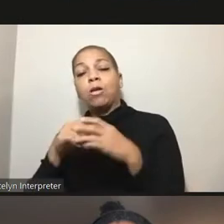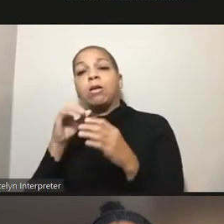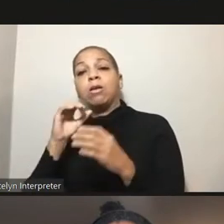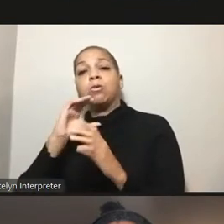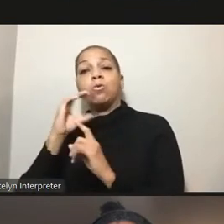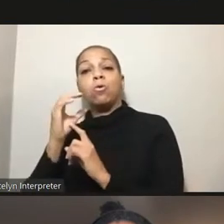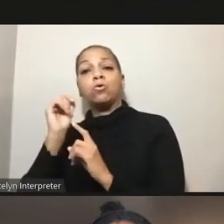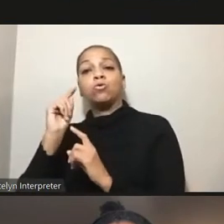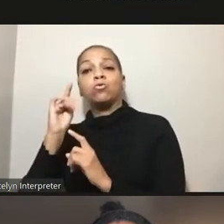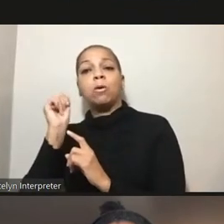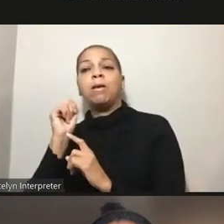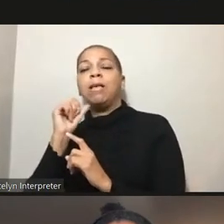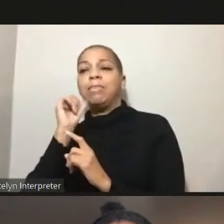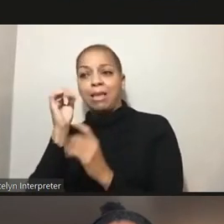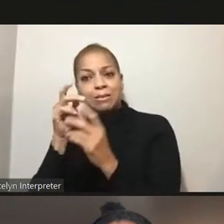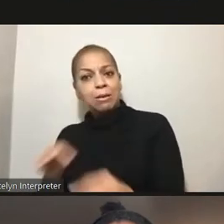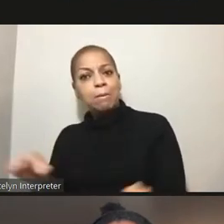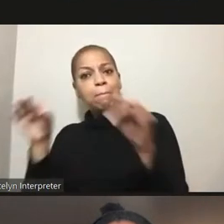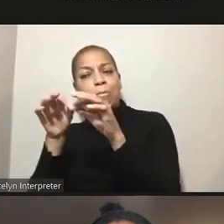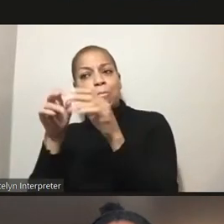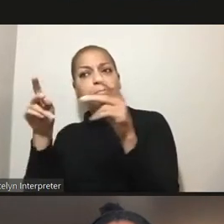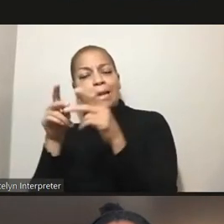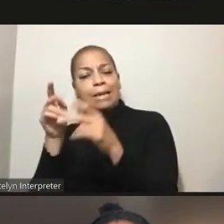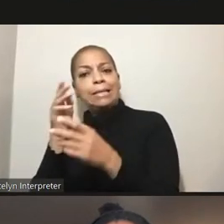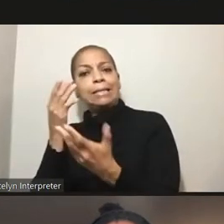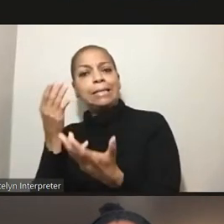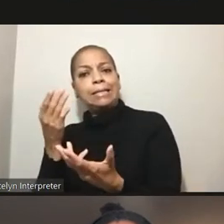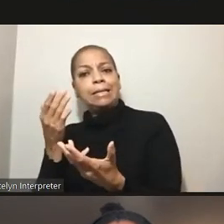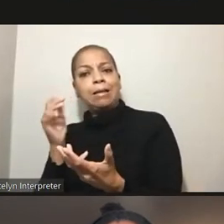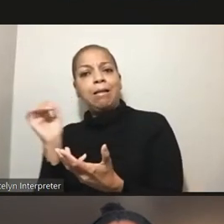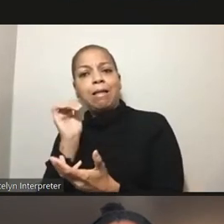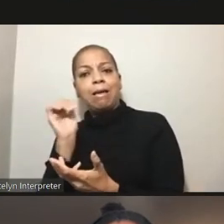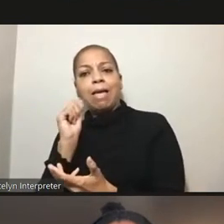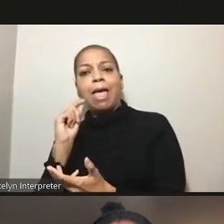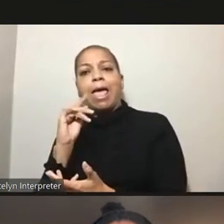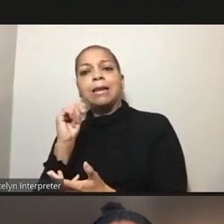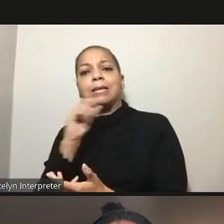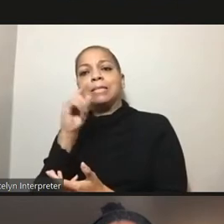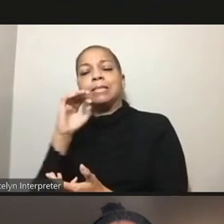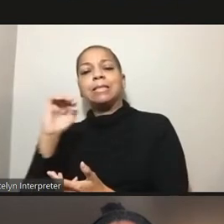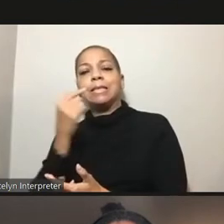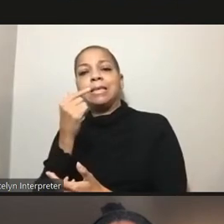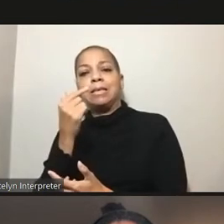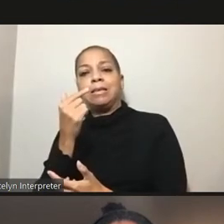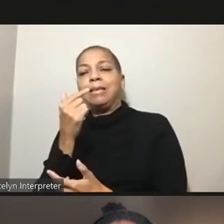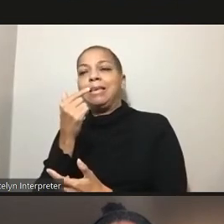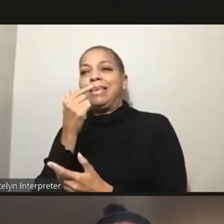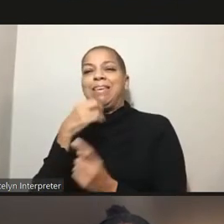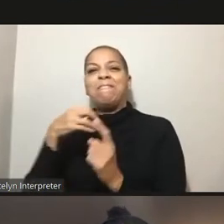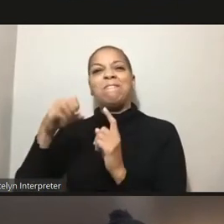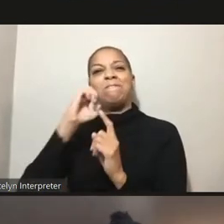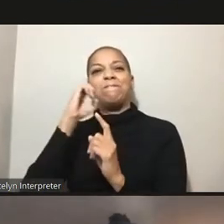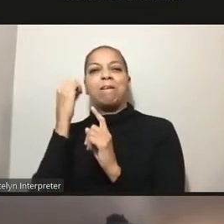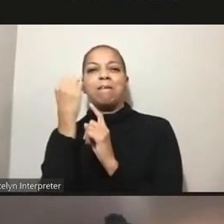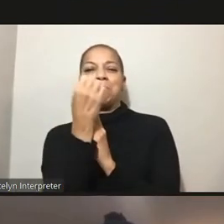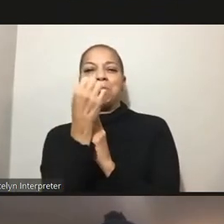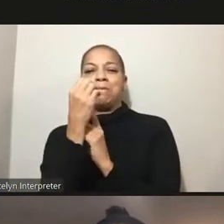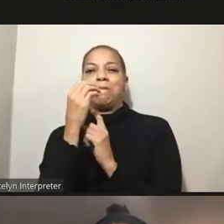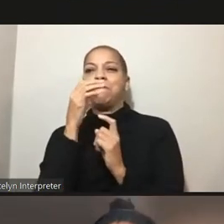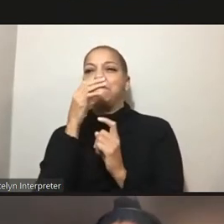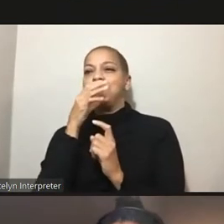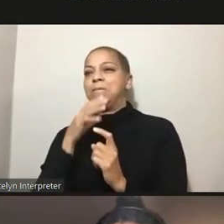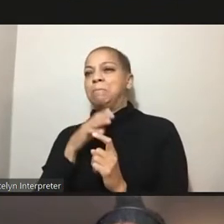an important space to be, right? Yeah. Like Anna Zing, environmental feminist scholar, says